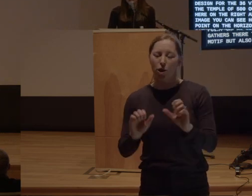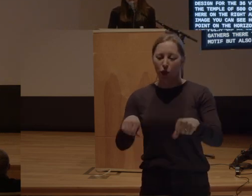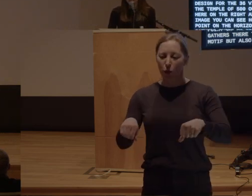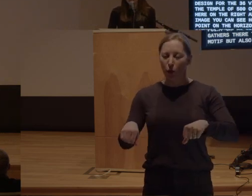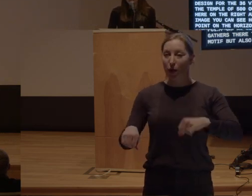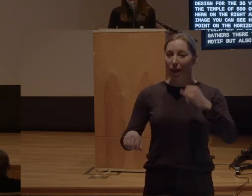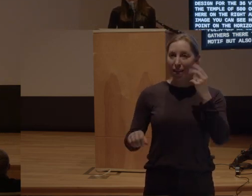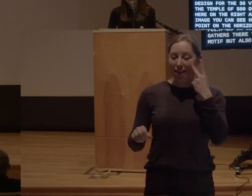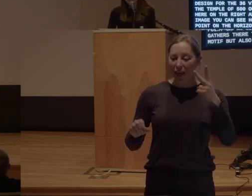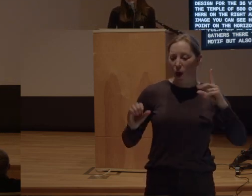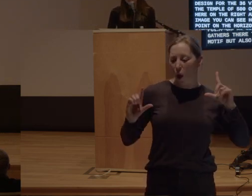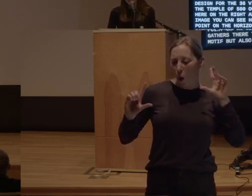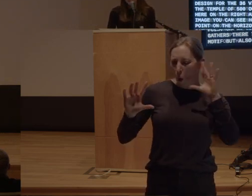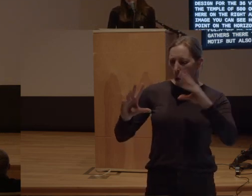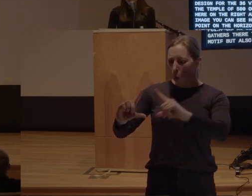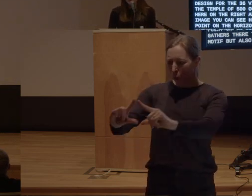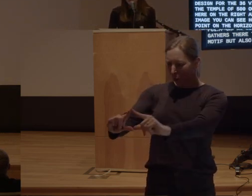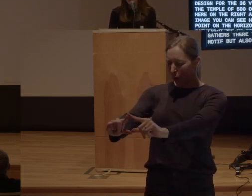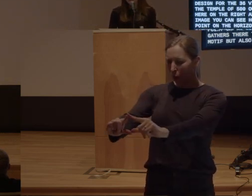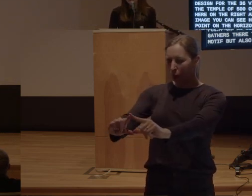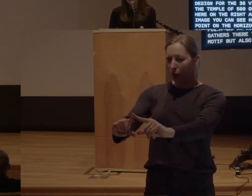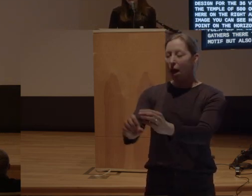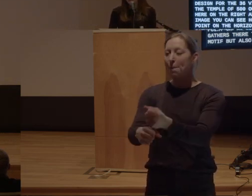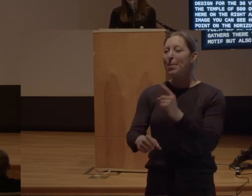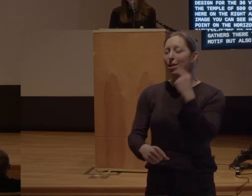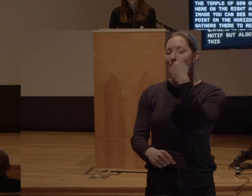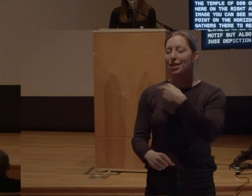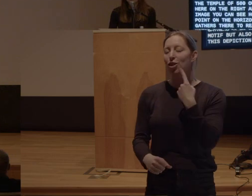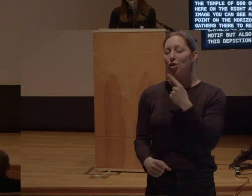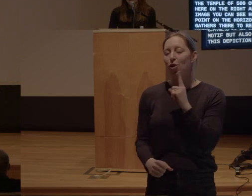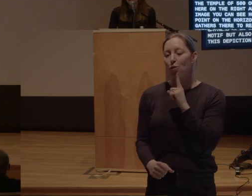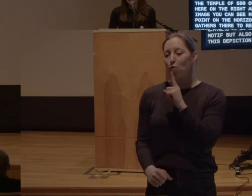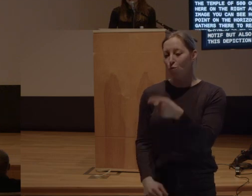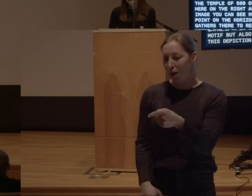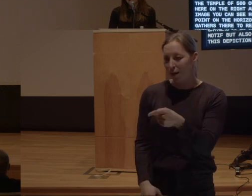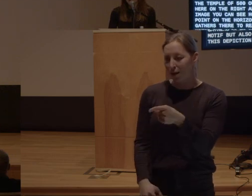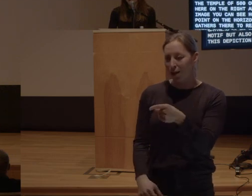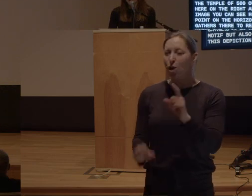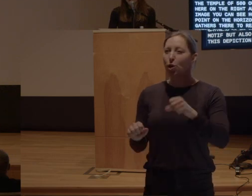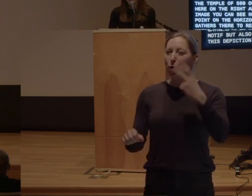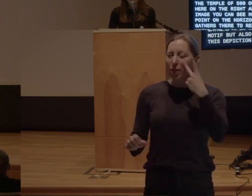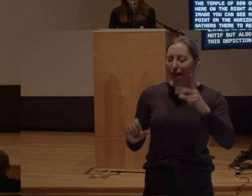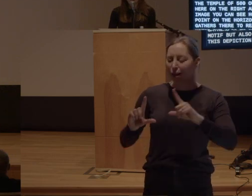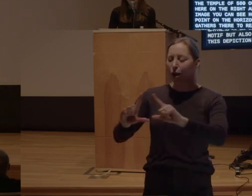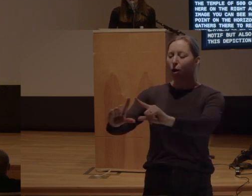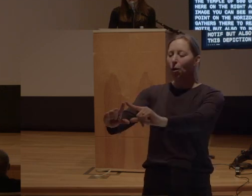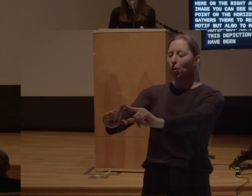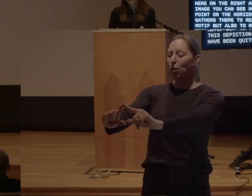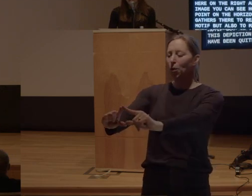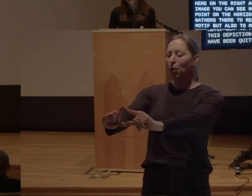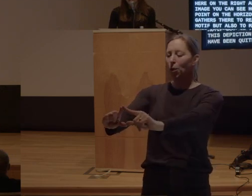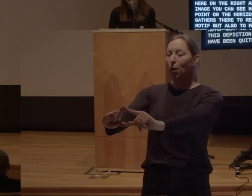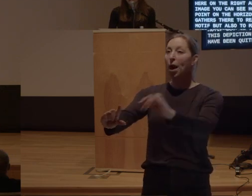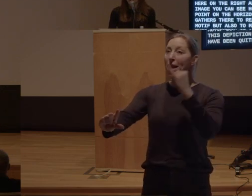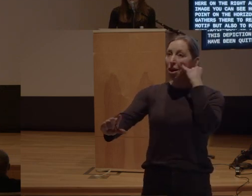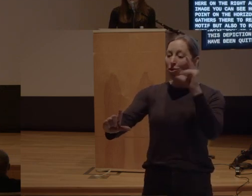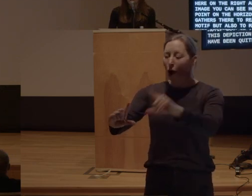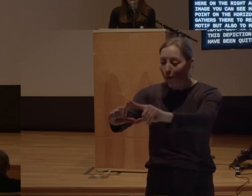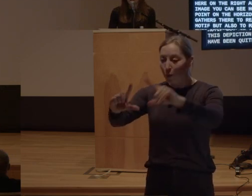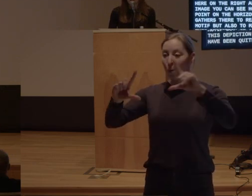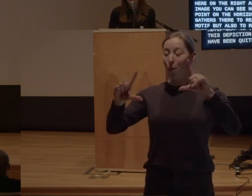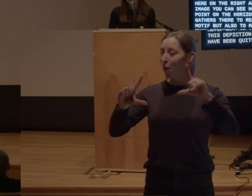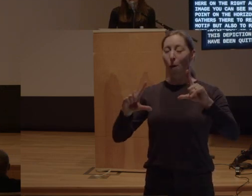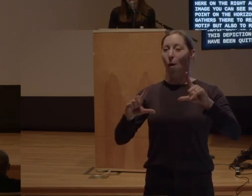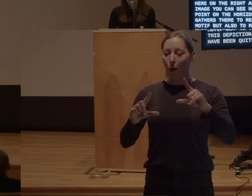seem realistic. And so this depiction of a tiny, distant Mount Fuji would have been quite shocking and exciting to